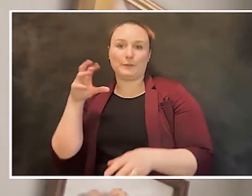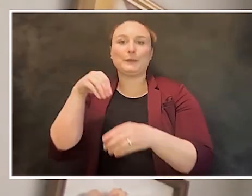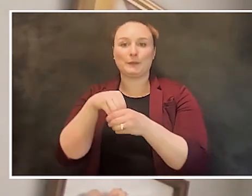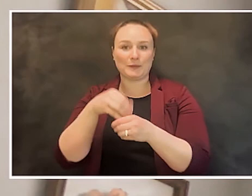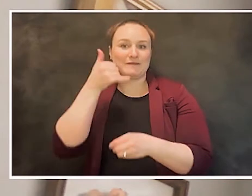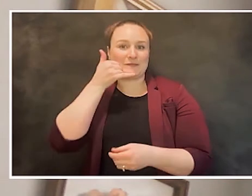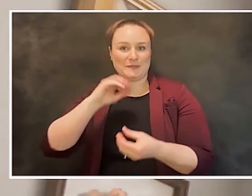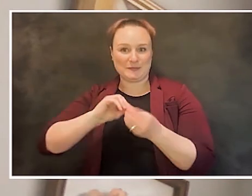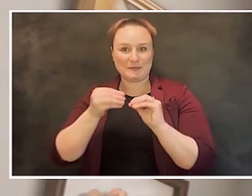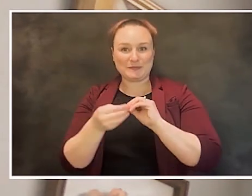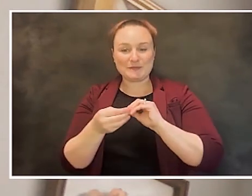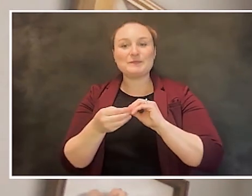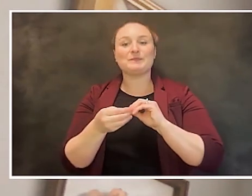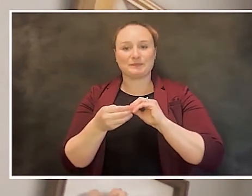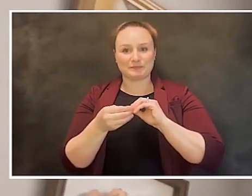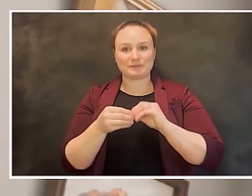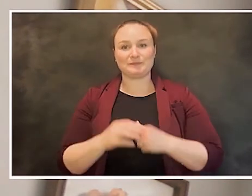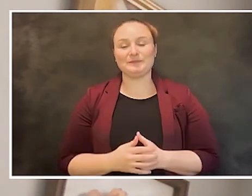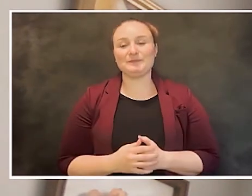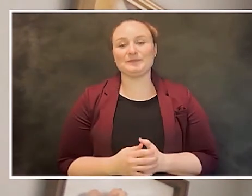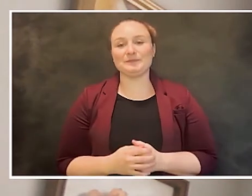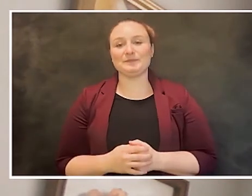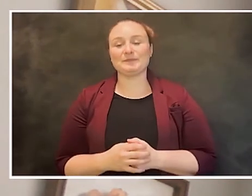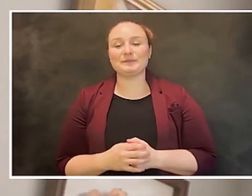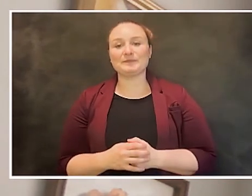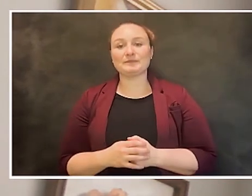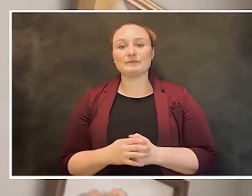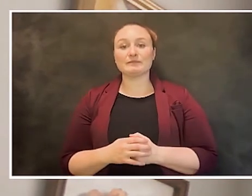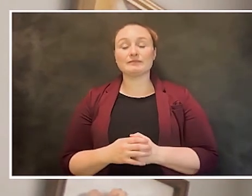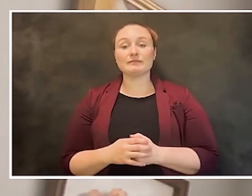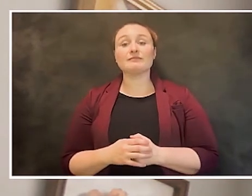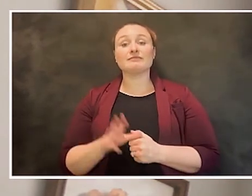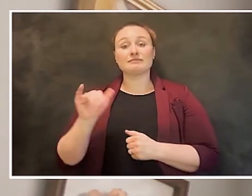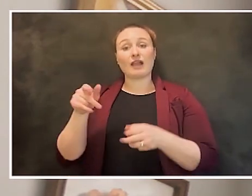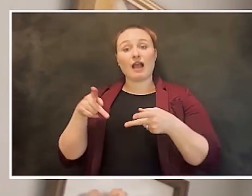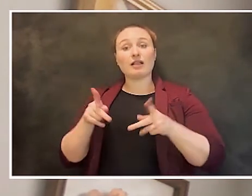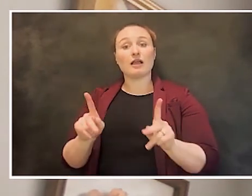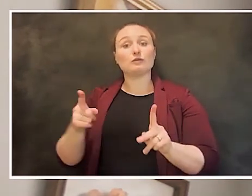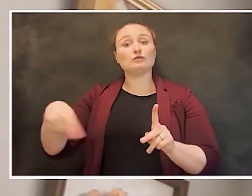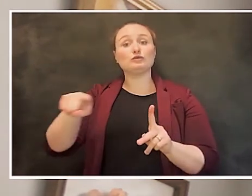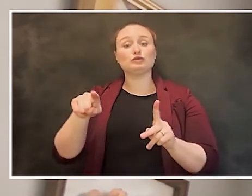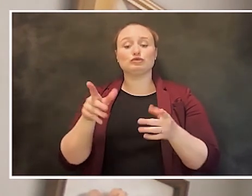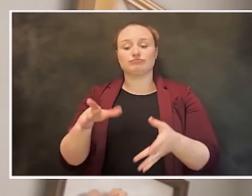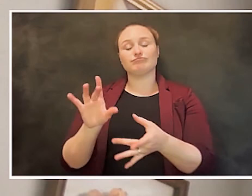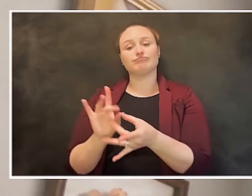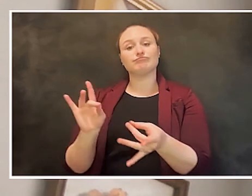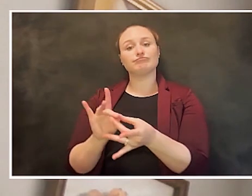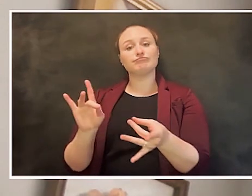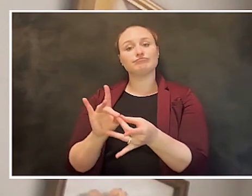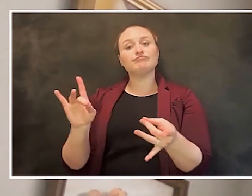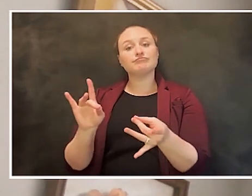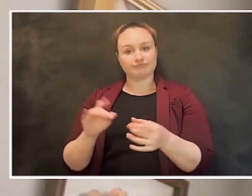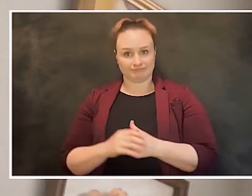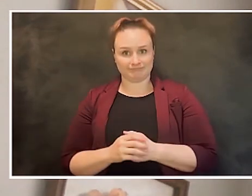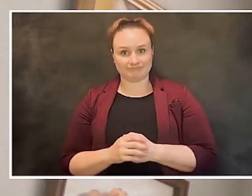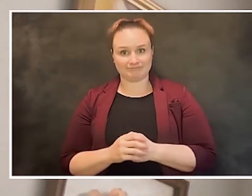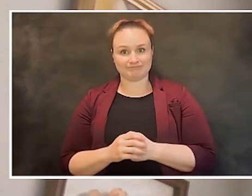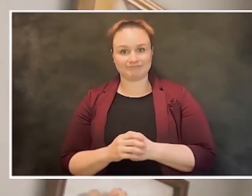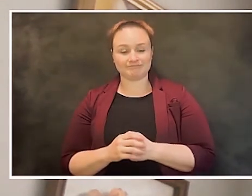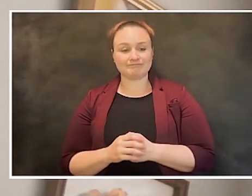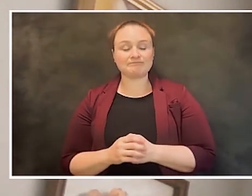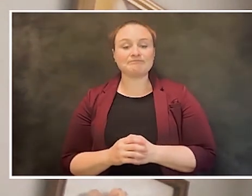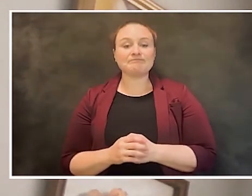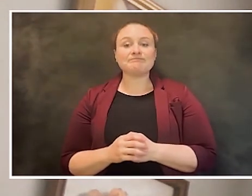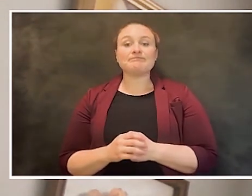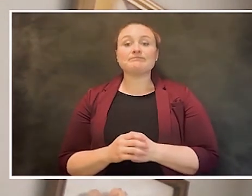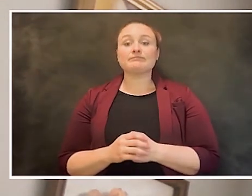MHSA feedback telephone voicemail number that allows you to leave recorded feedback. The Behavioral